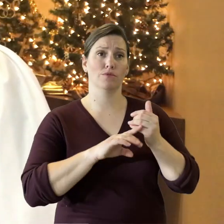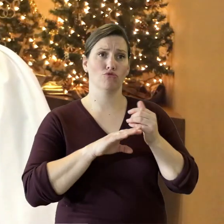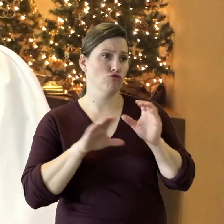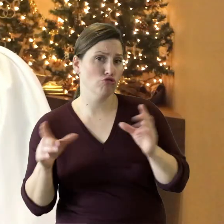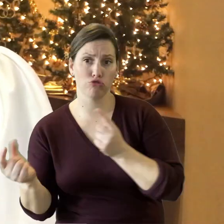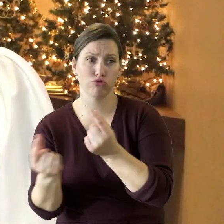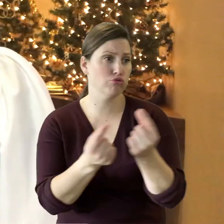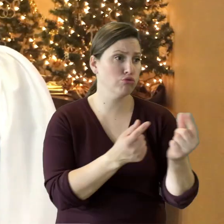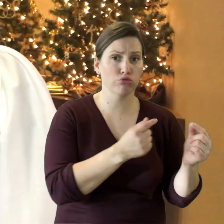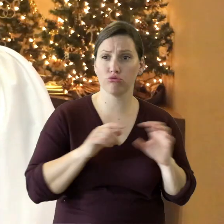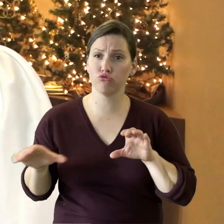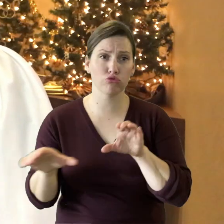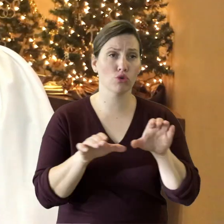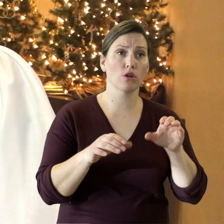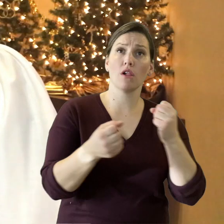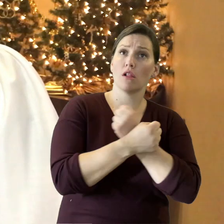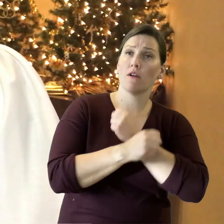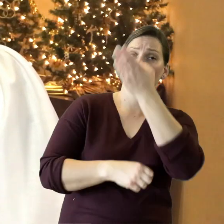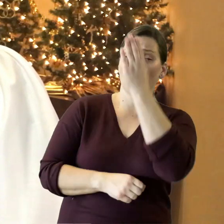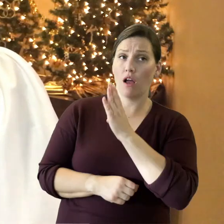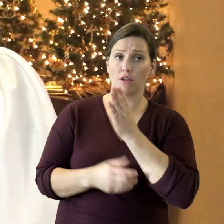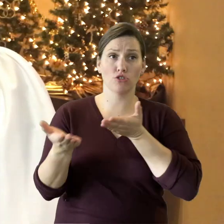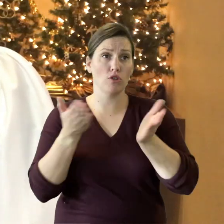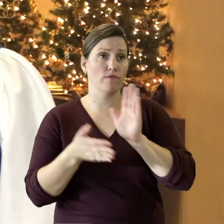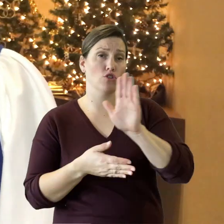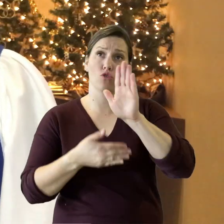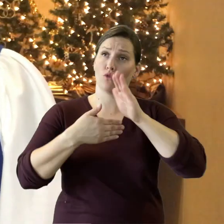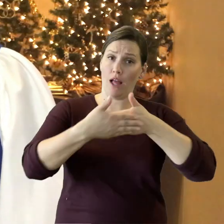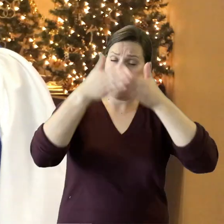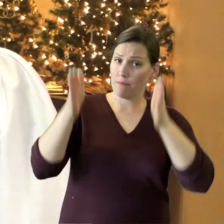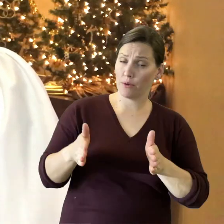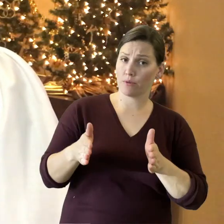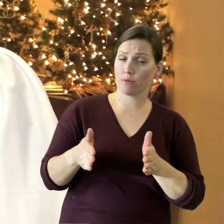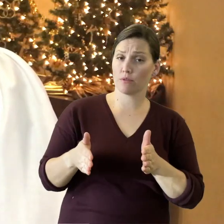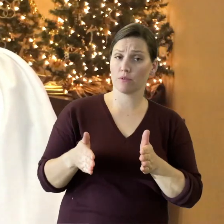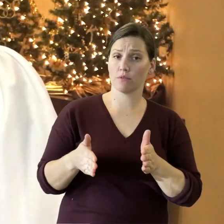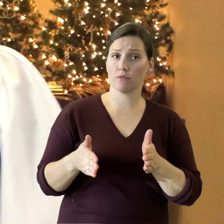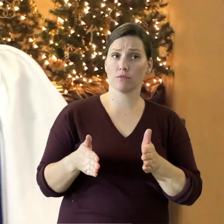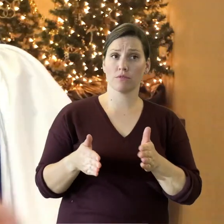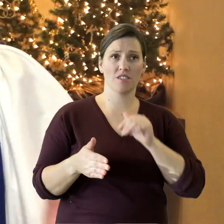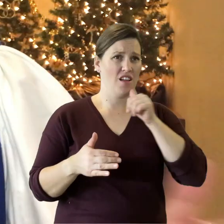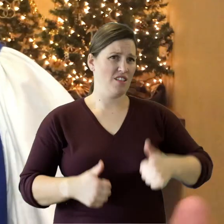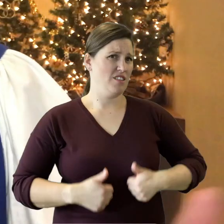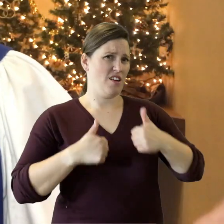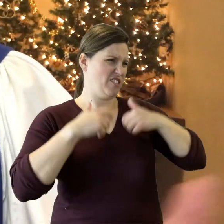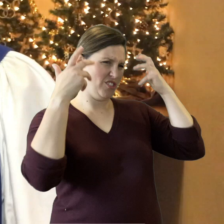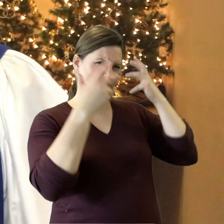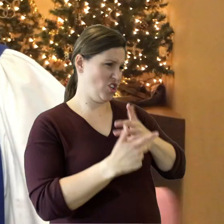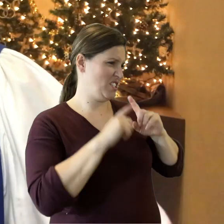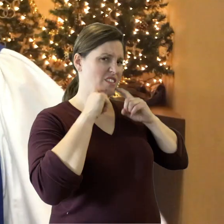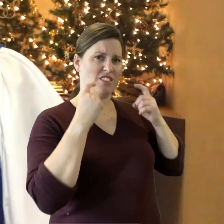yourself doing those things, loving God, serving your neighbor. You no longer live